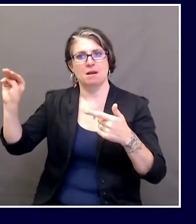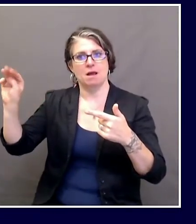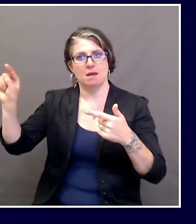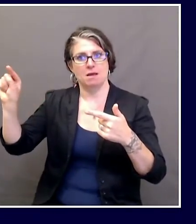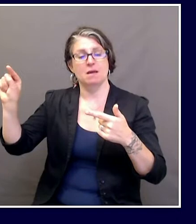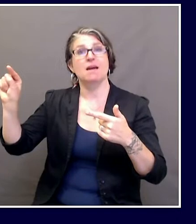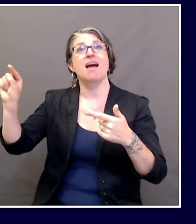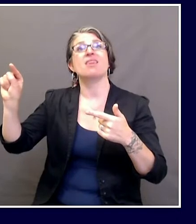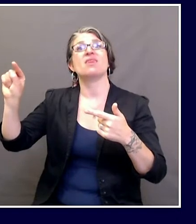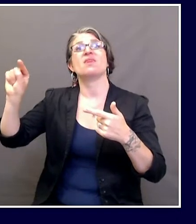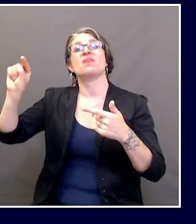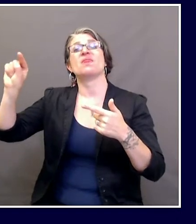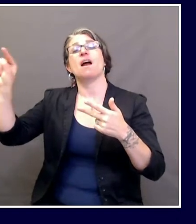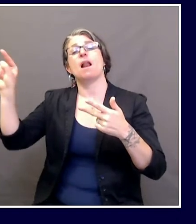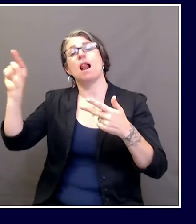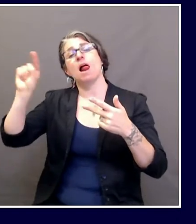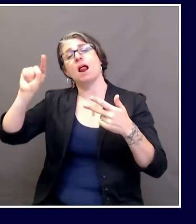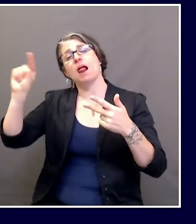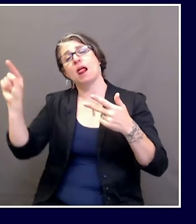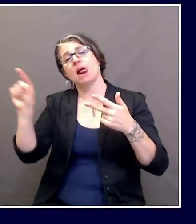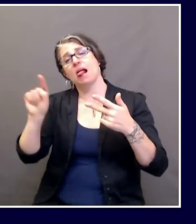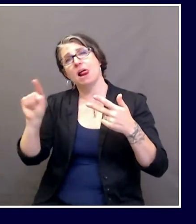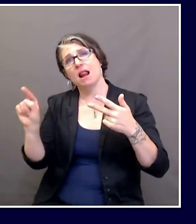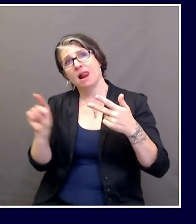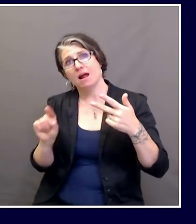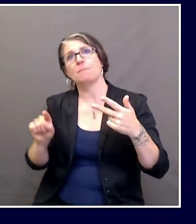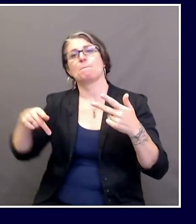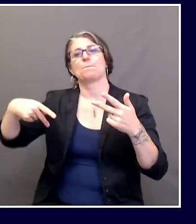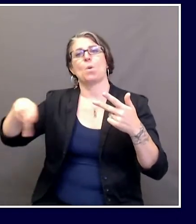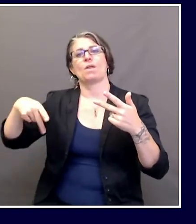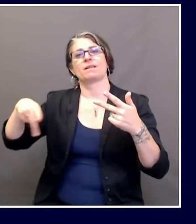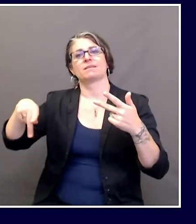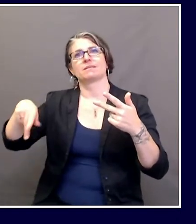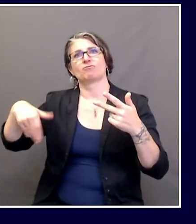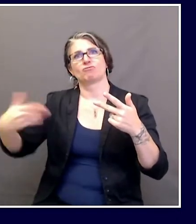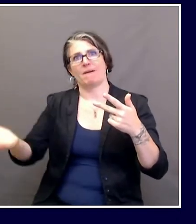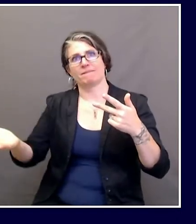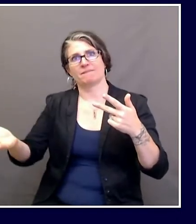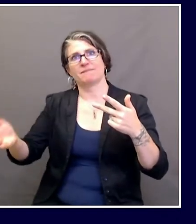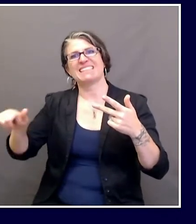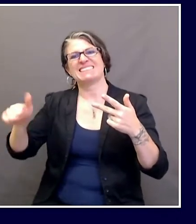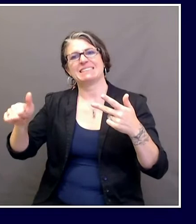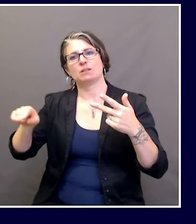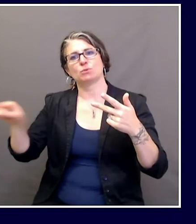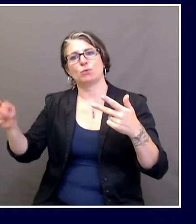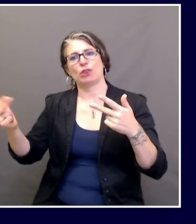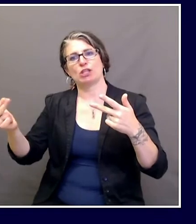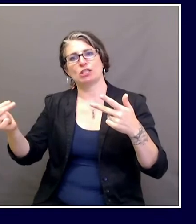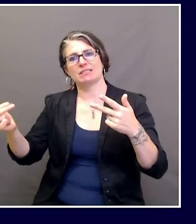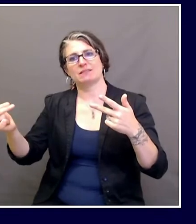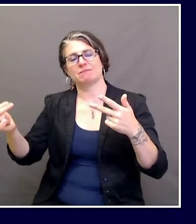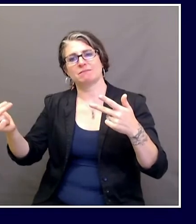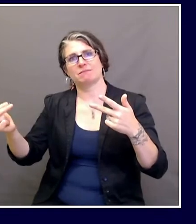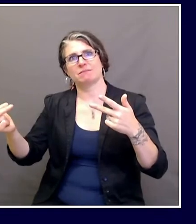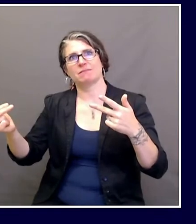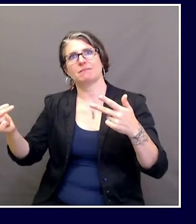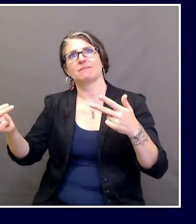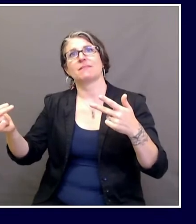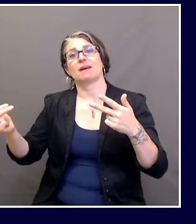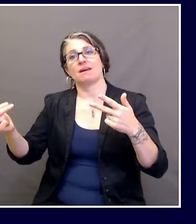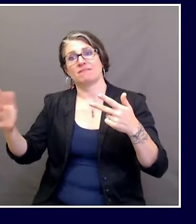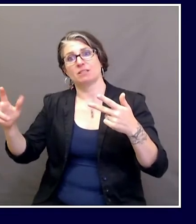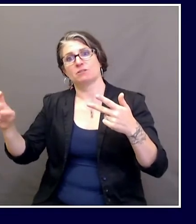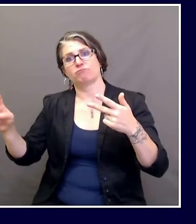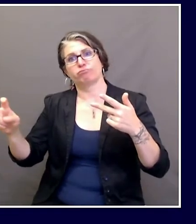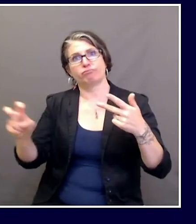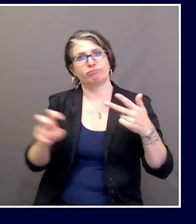back down south. It'll be in Portland from the 10th through the 13th, inclusive. Take a day to travel down to Old Orchard Beach and be in